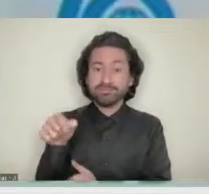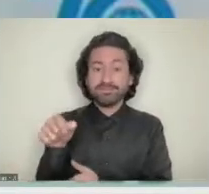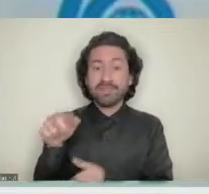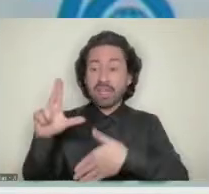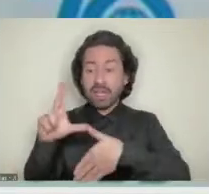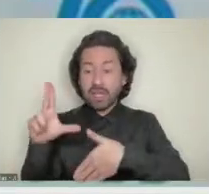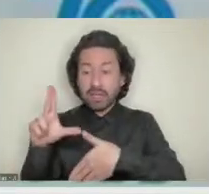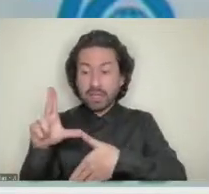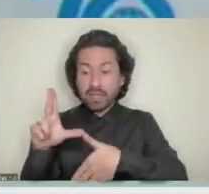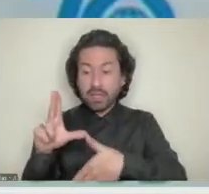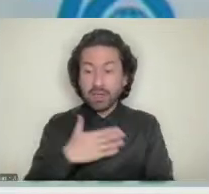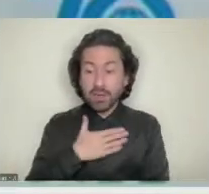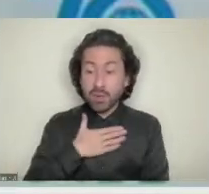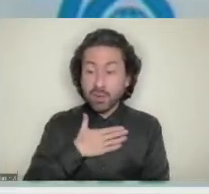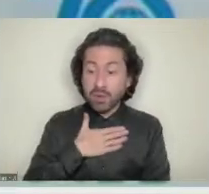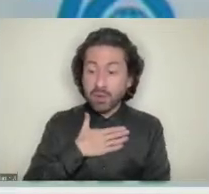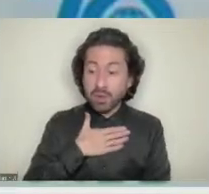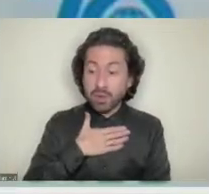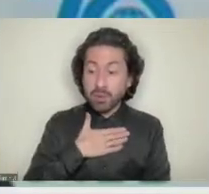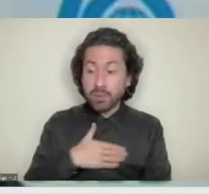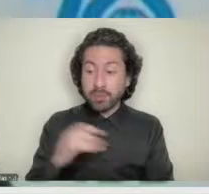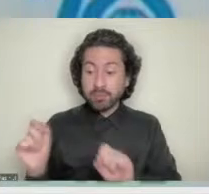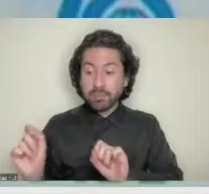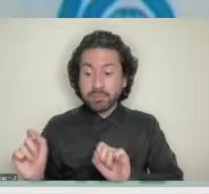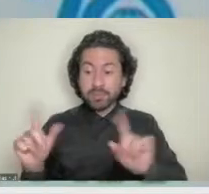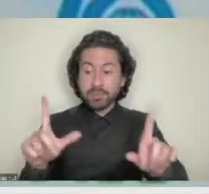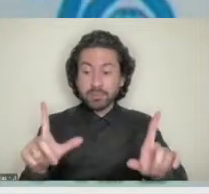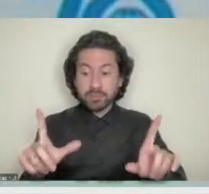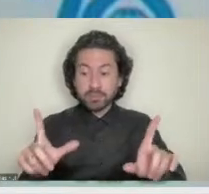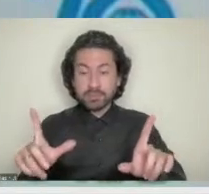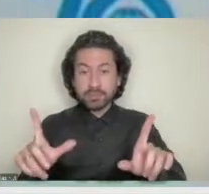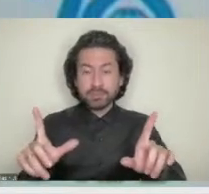America. I would like to share my screen